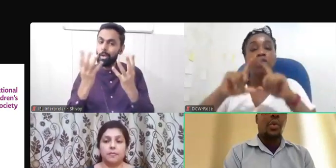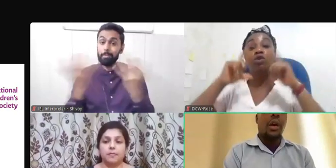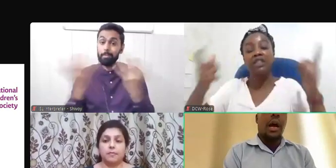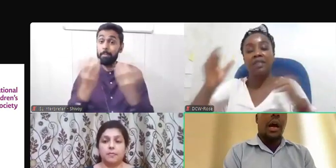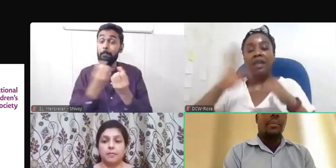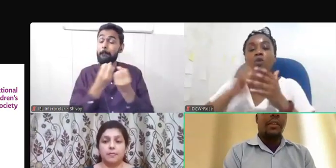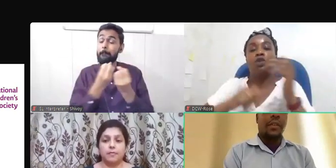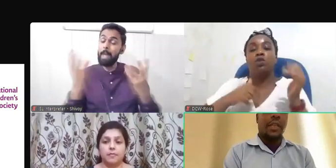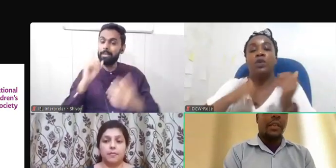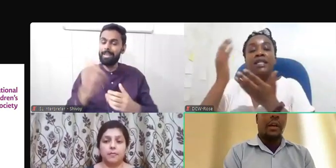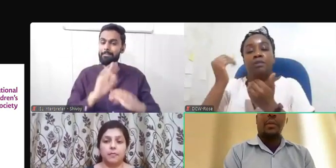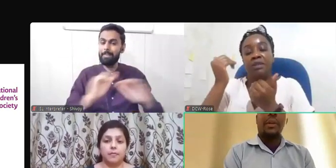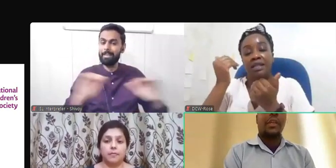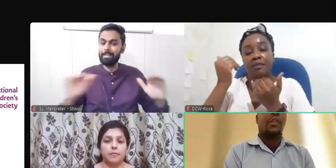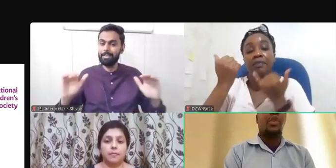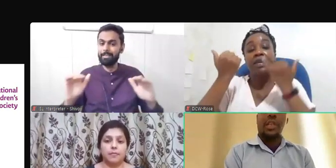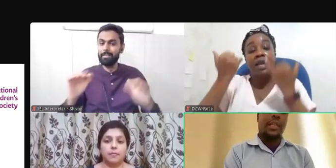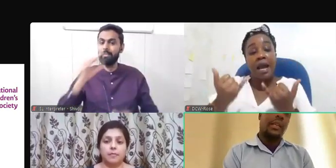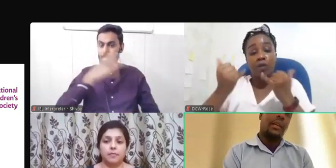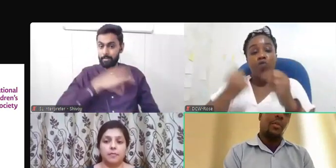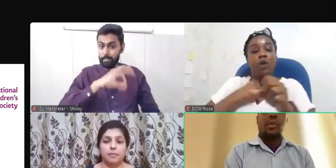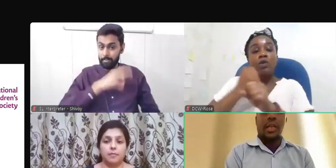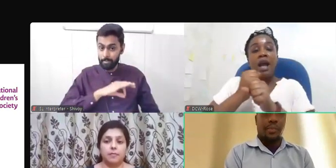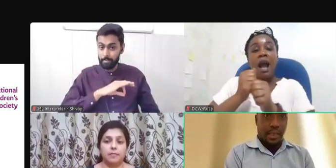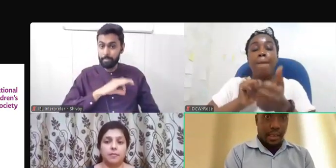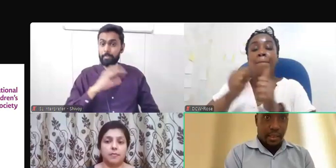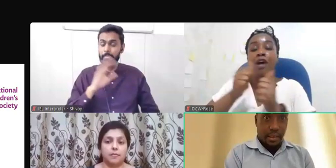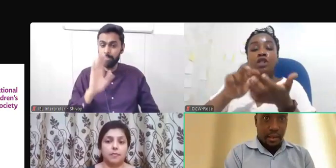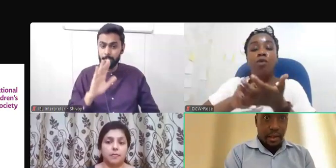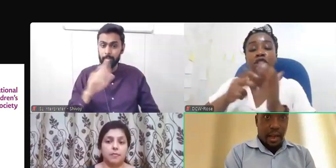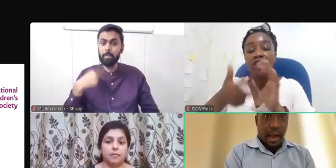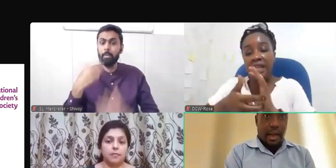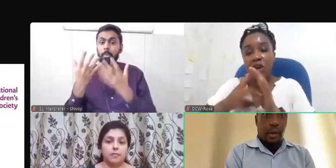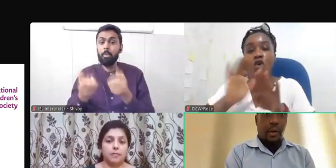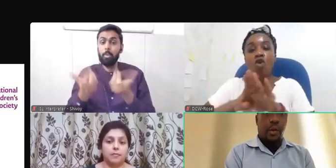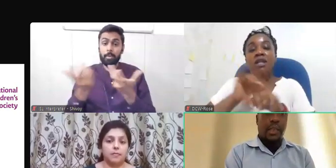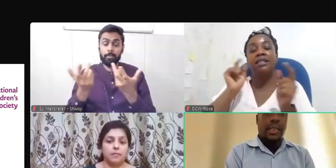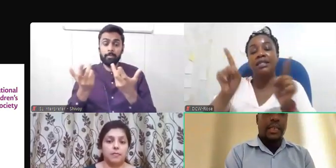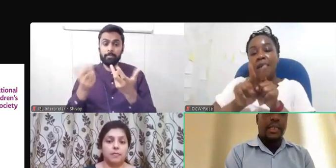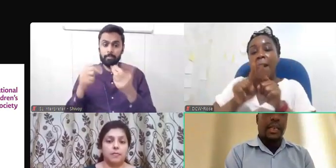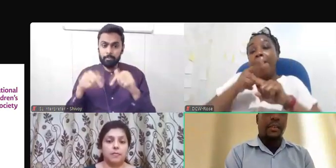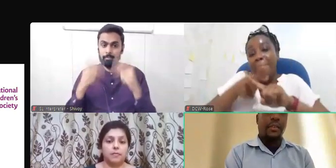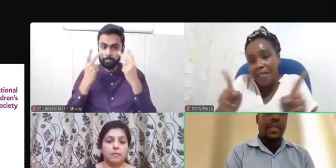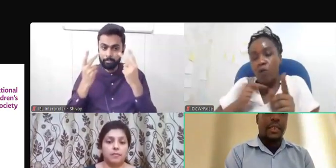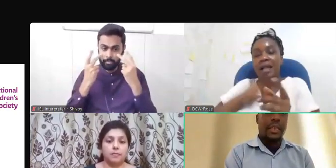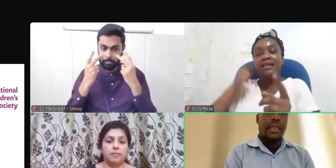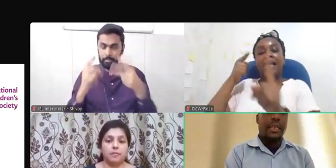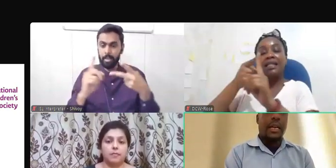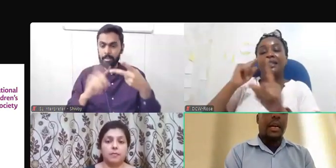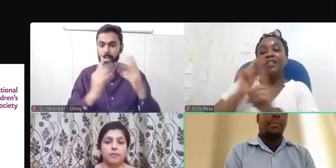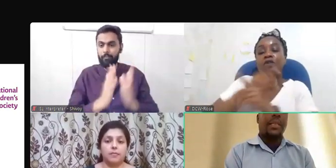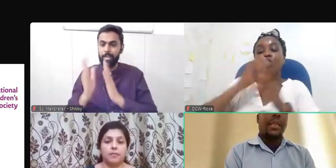who benefited hugely, more than we expected. Now we're doing the second